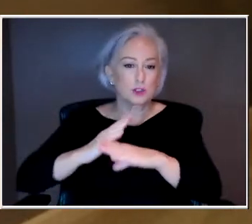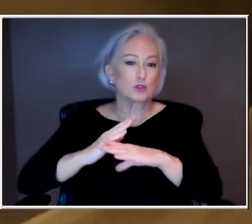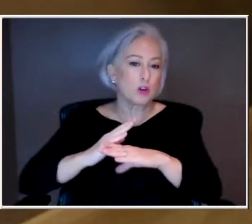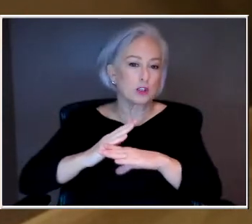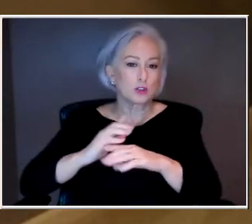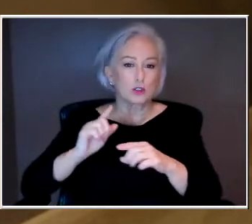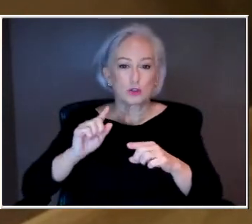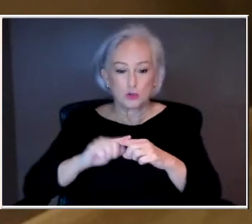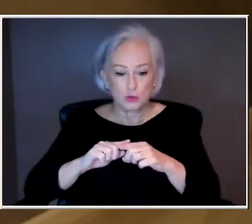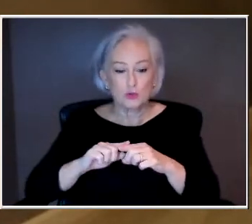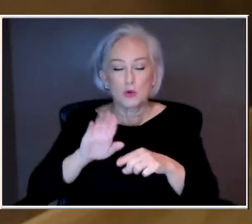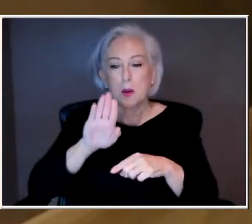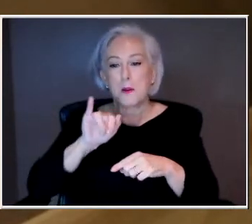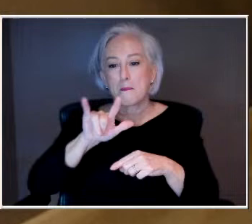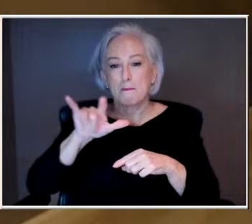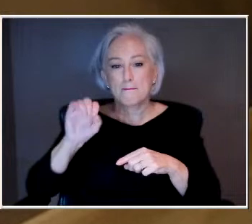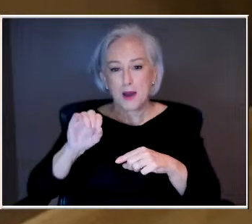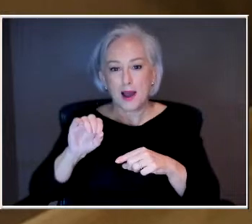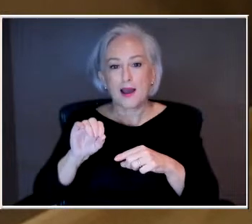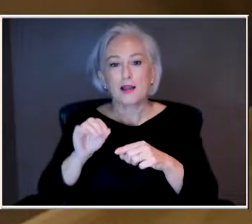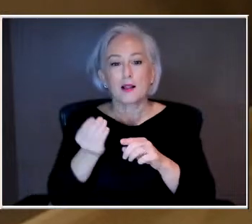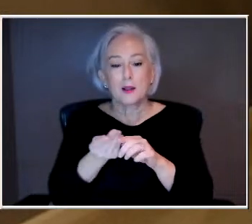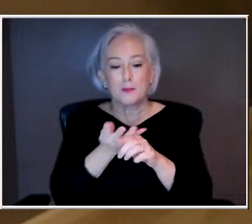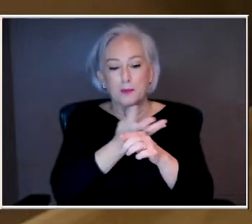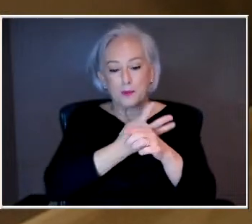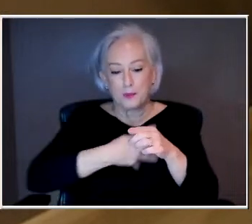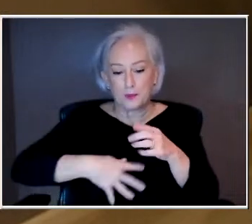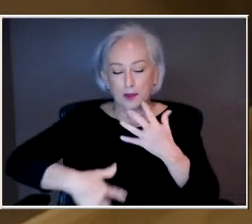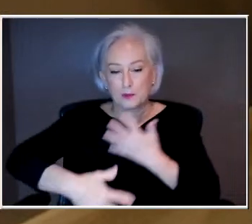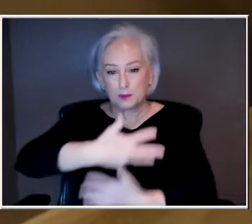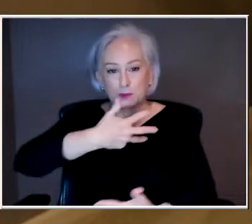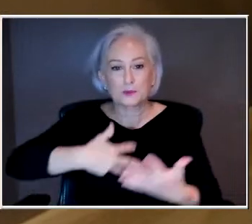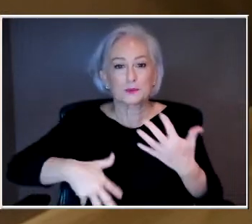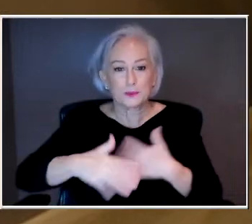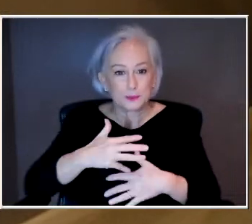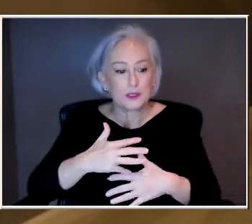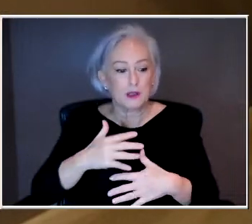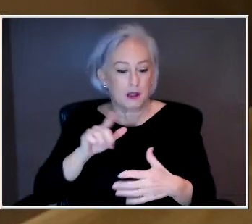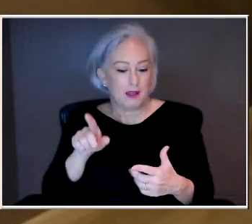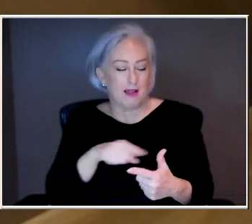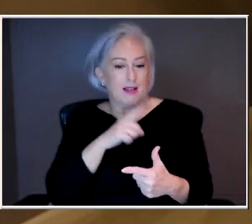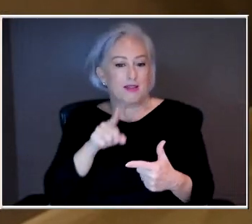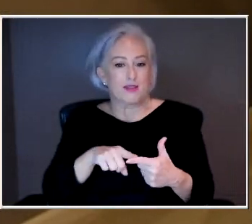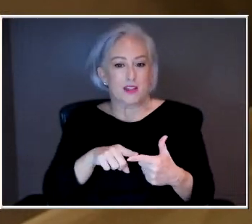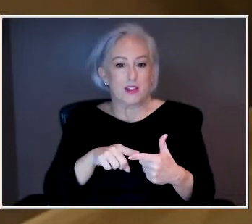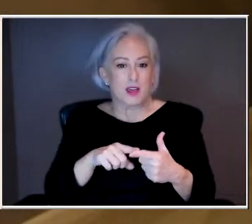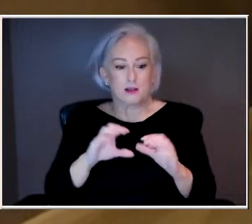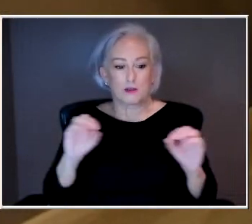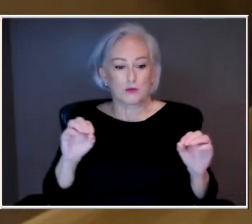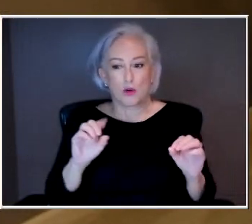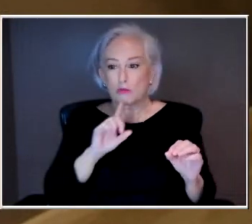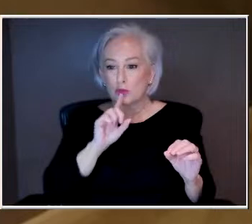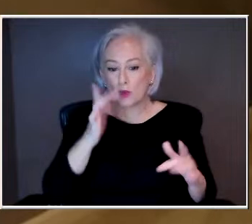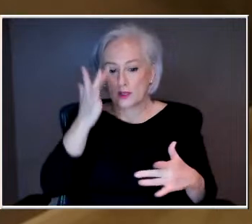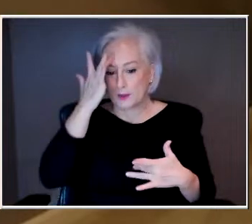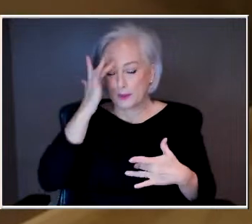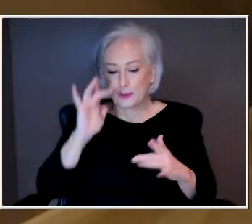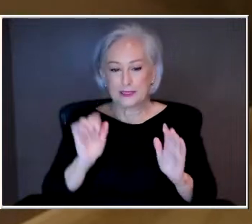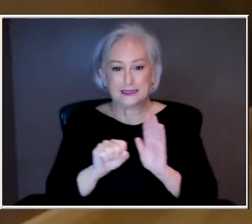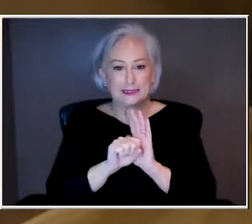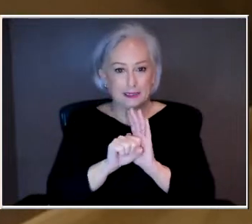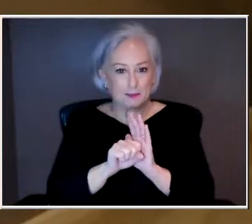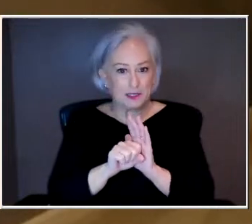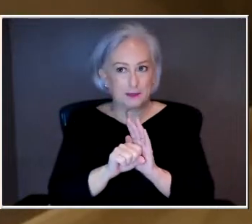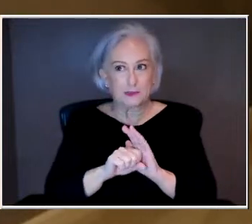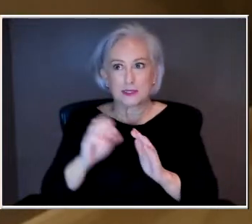or the pancreatic duct, then they may not necessarily have any significant symptoms, very subtle symptoms that they may not